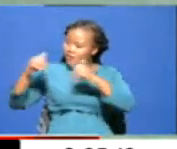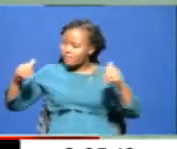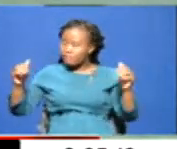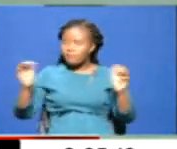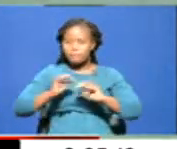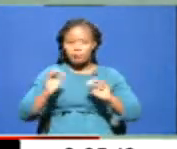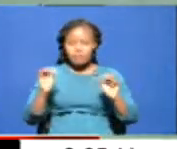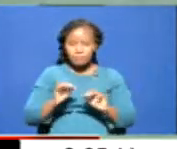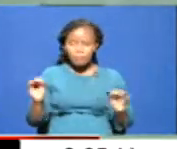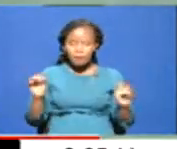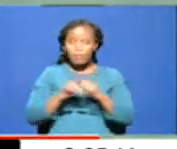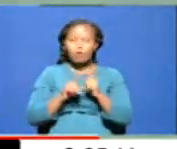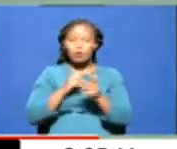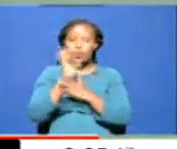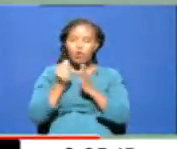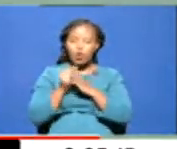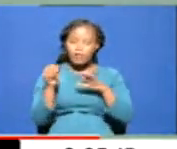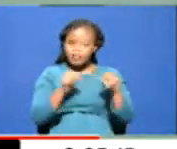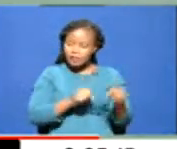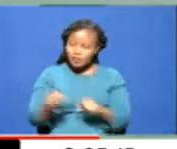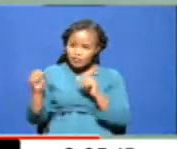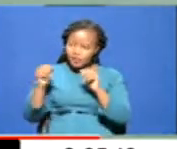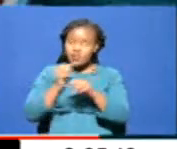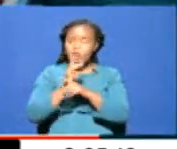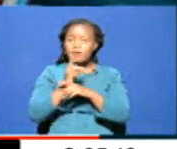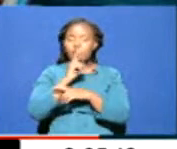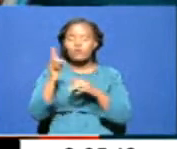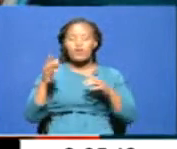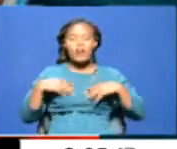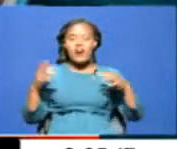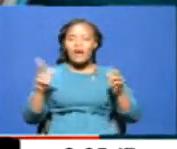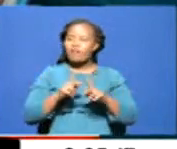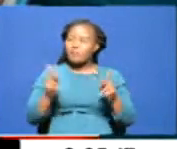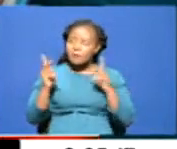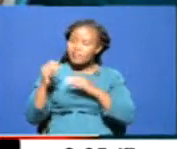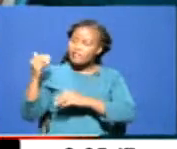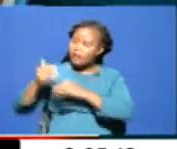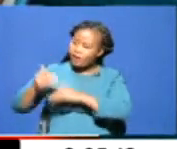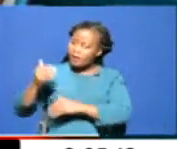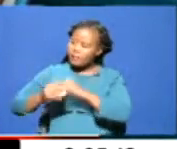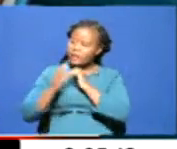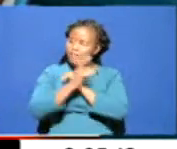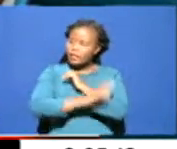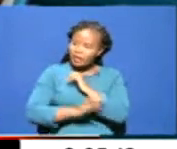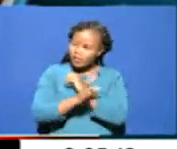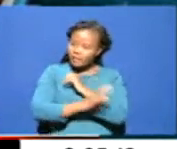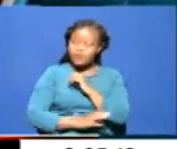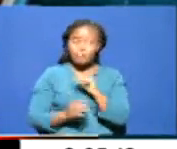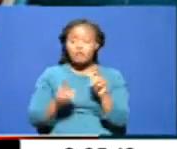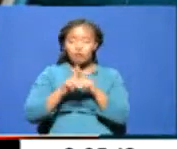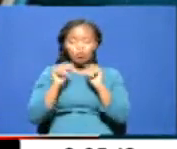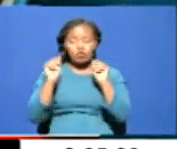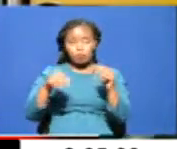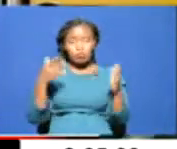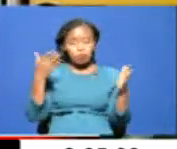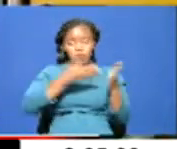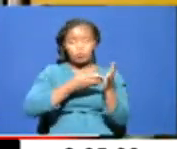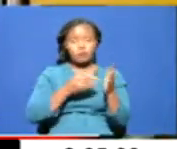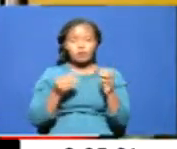and its strategic place in the restoration of peace in the territories of our neighbors may also feature in President Kenyatta's